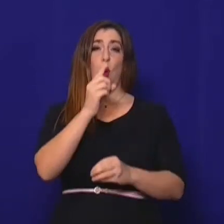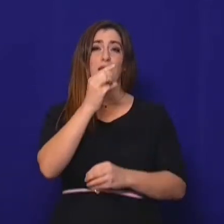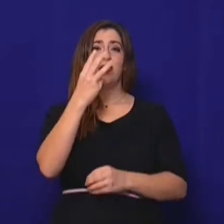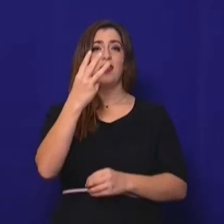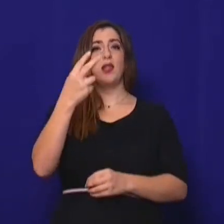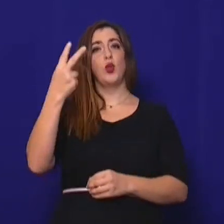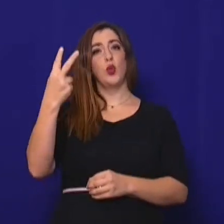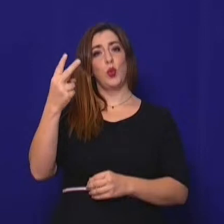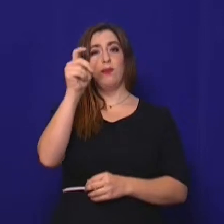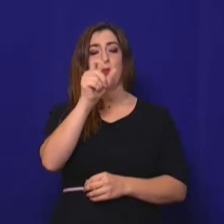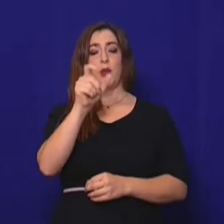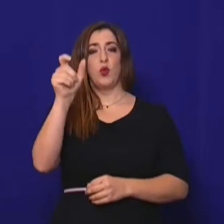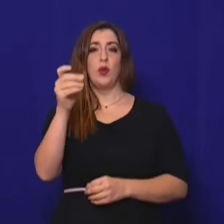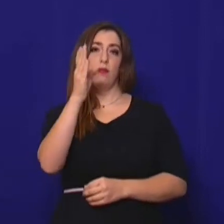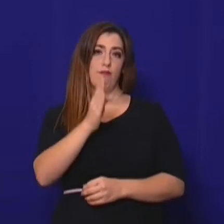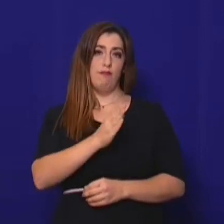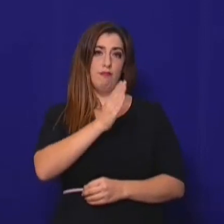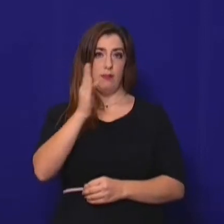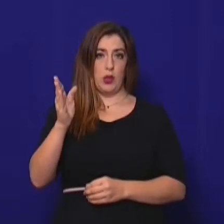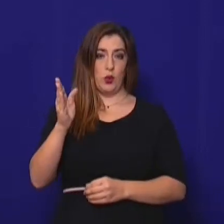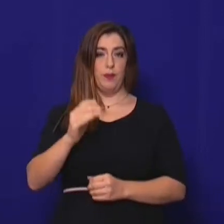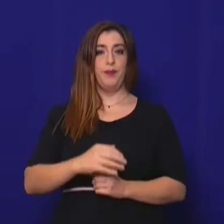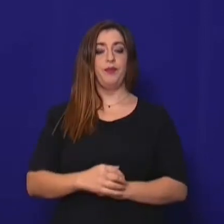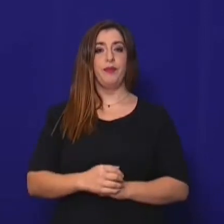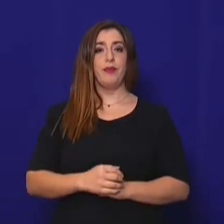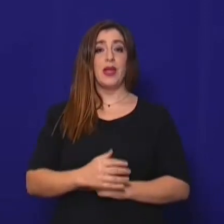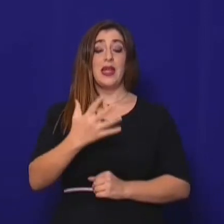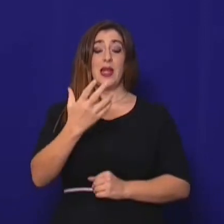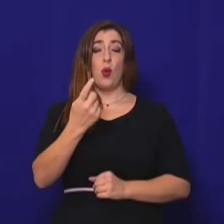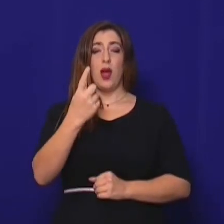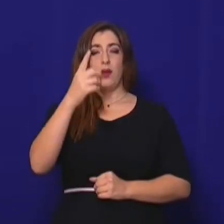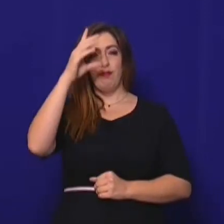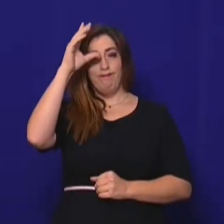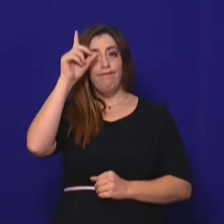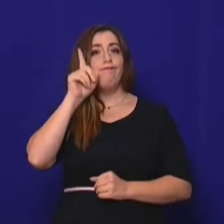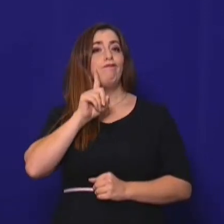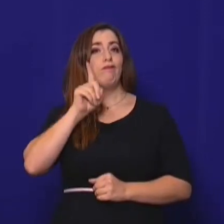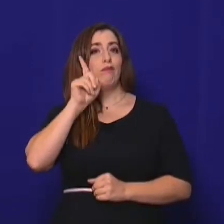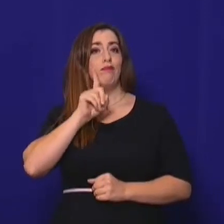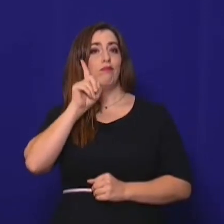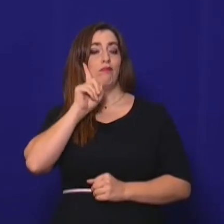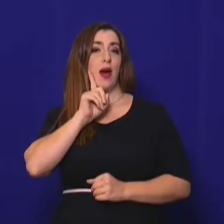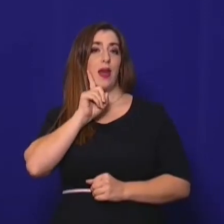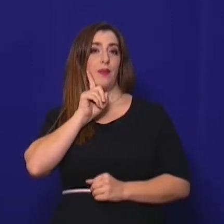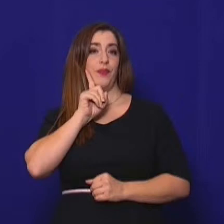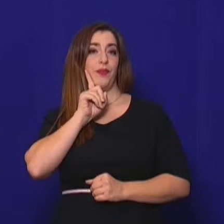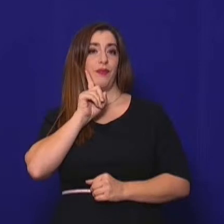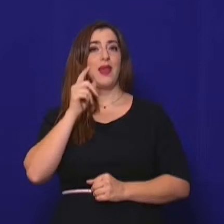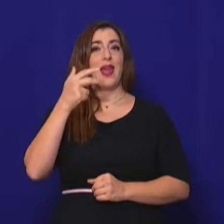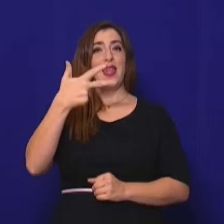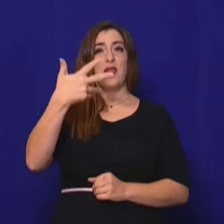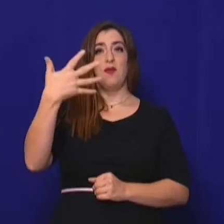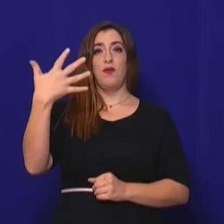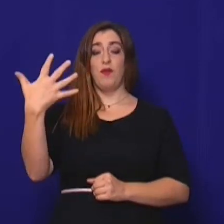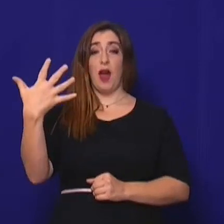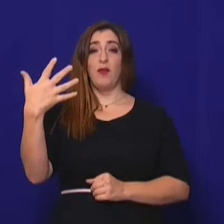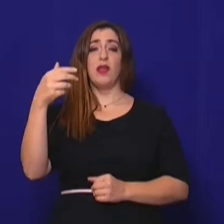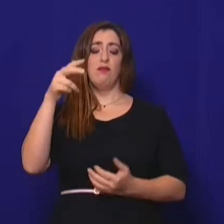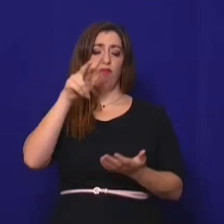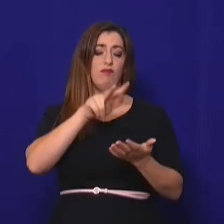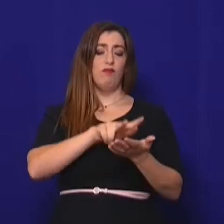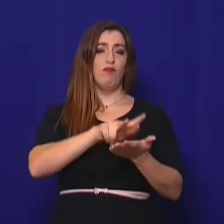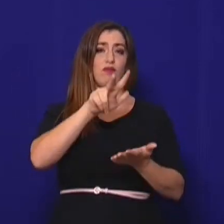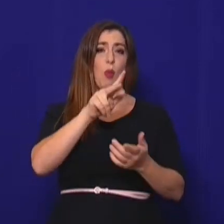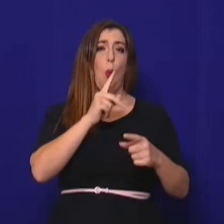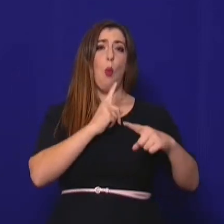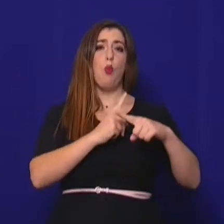132. Kellna l-ewwel każ ta' anzjana ta' 85 sena li kienet konfermata